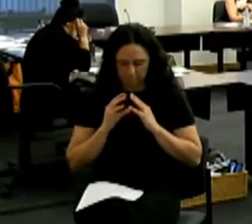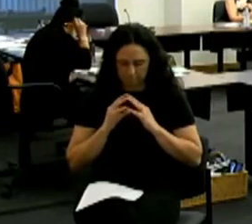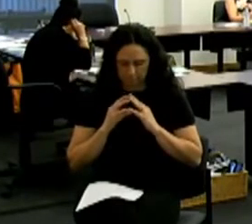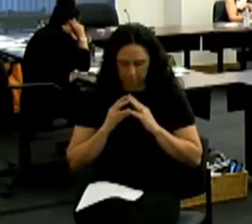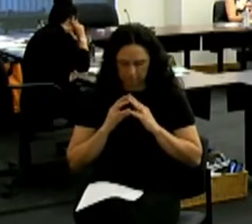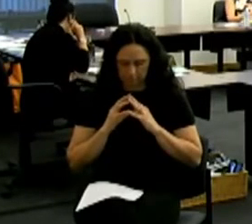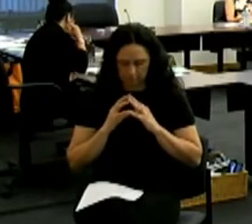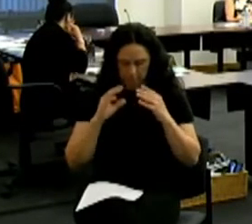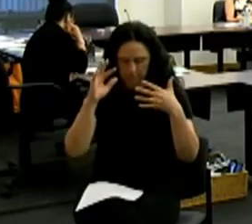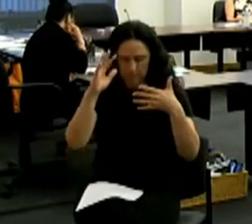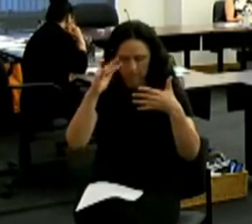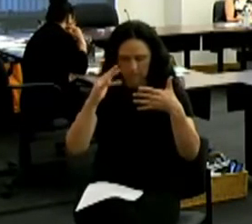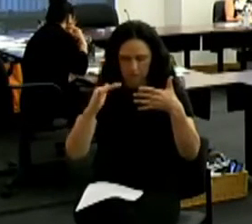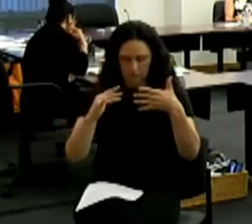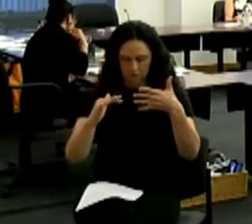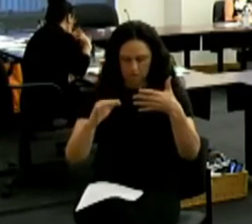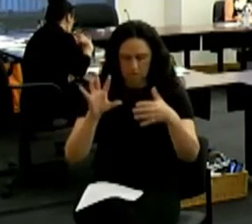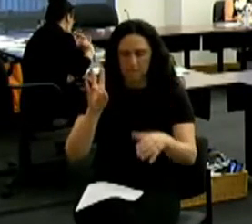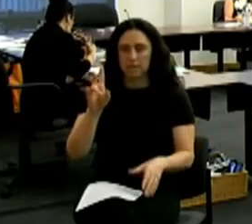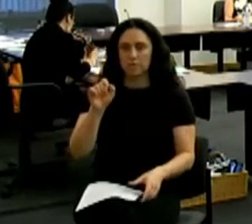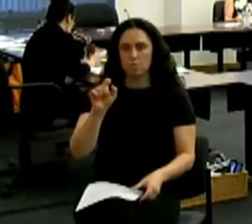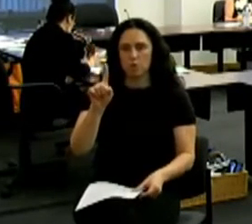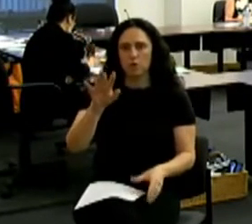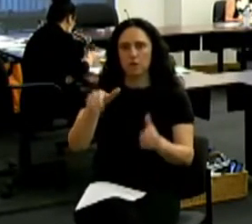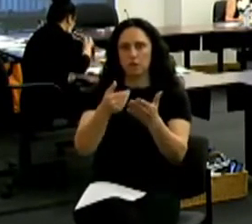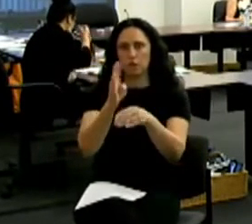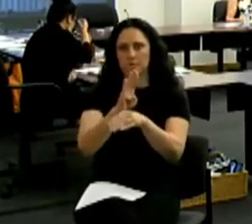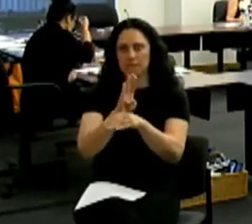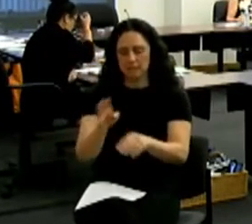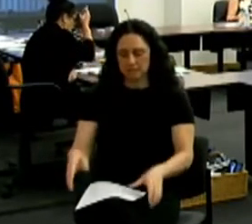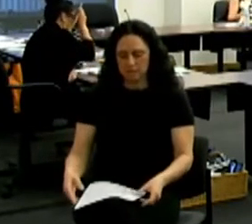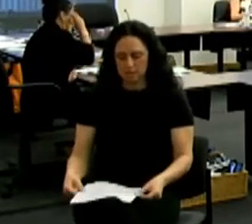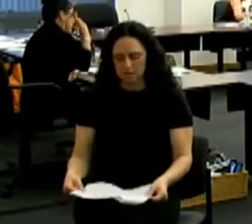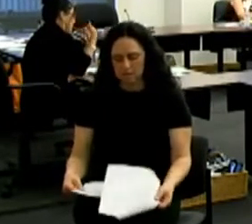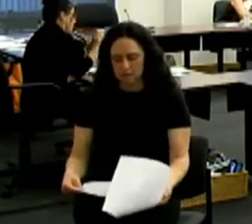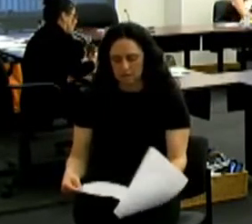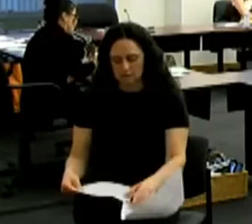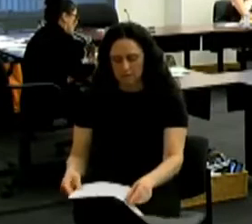We're down to 7.1, new business.